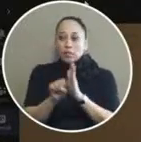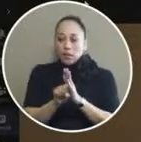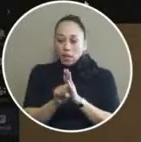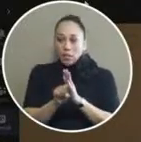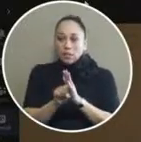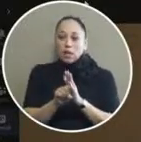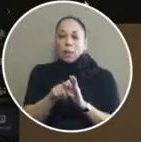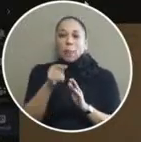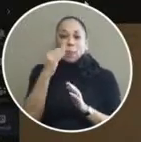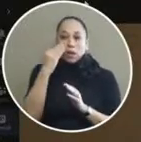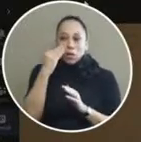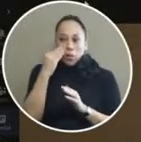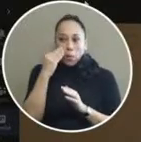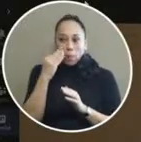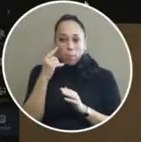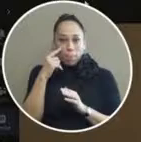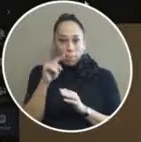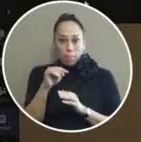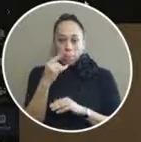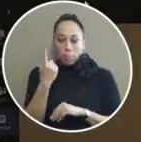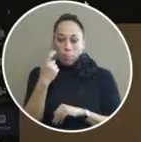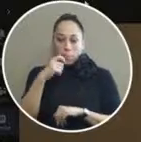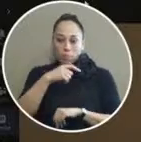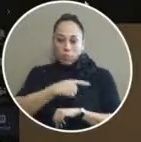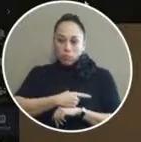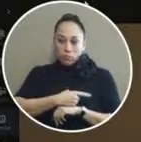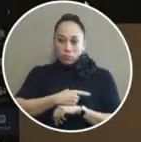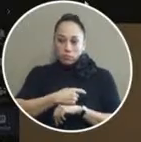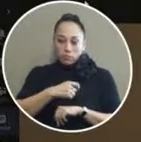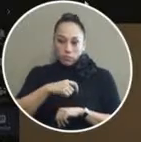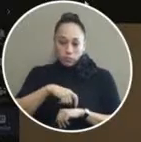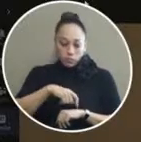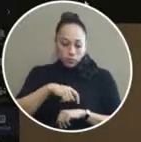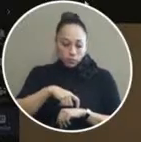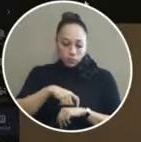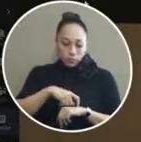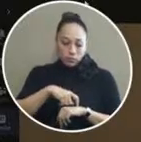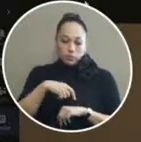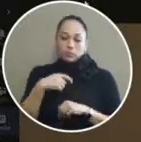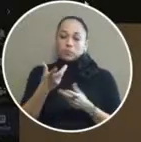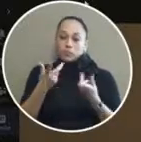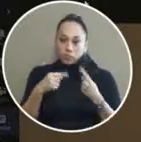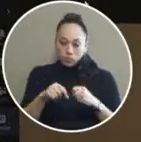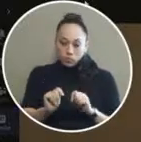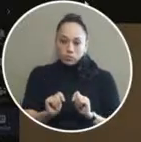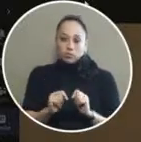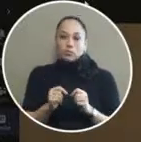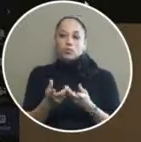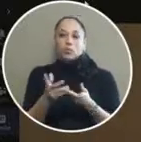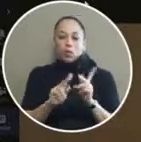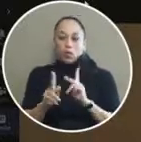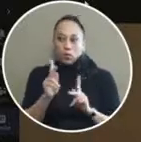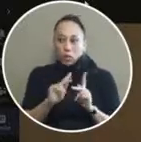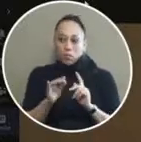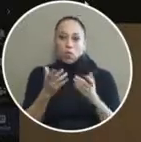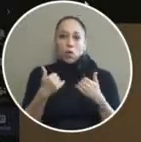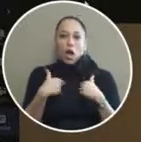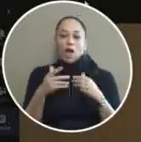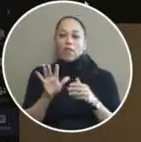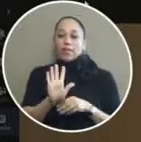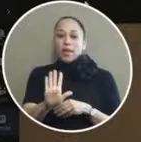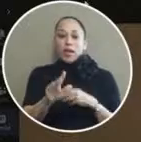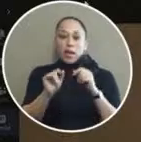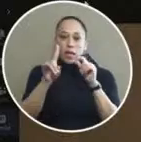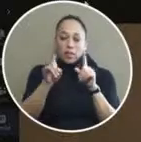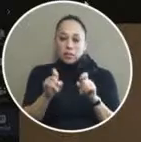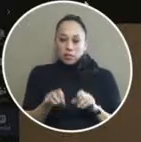is, you know, we're really not at a time to let go of the pedal when it comes towards trying to get folks tested. And that kind